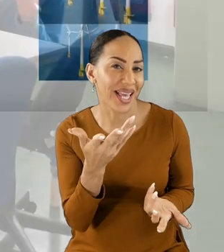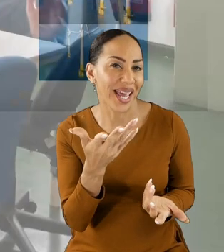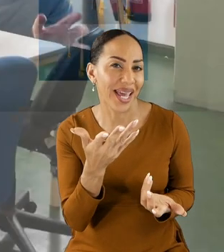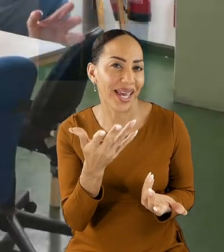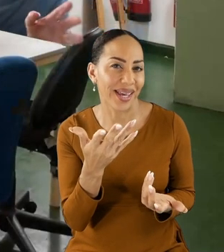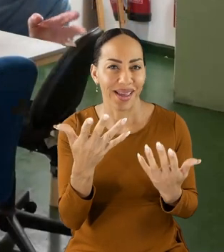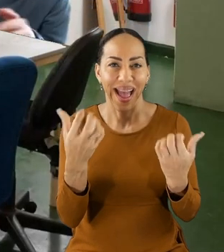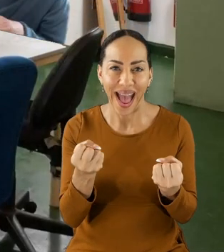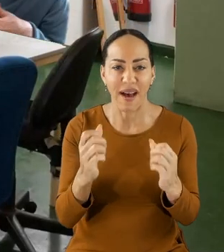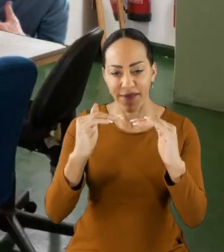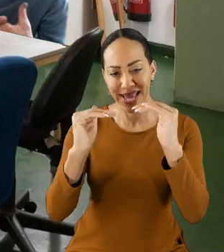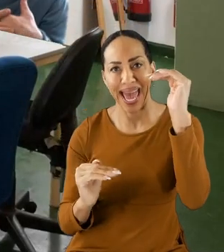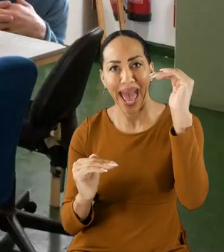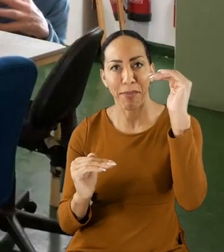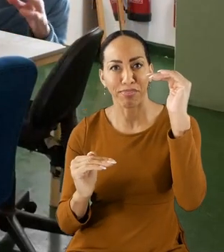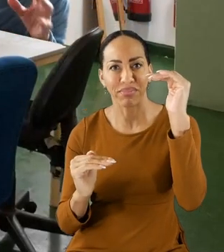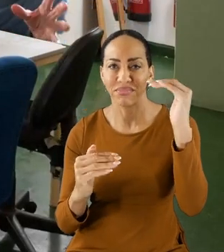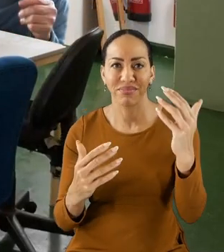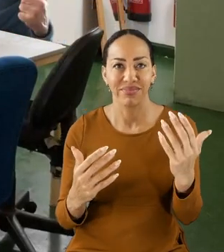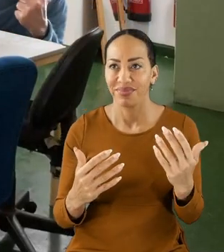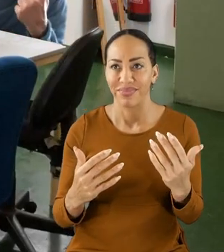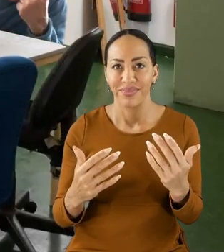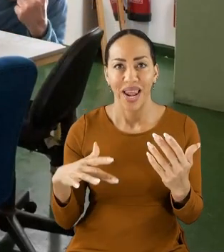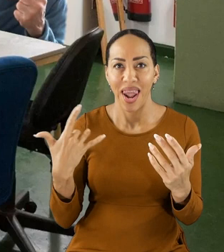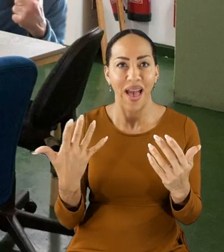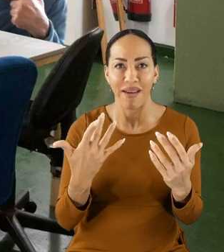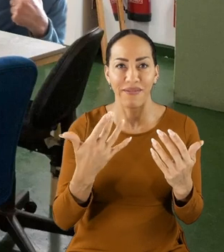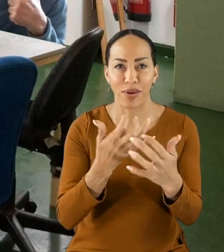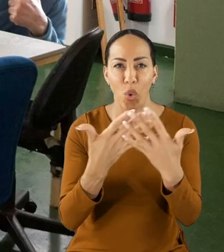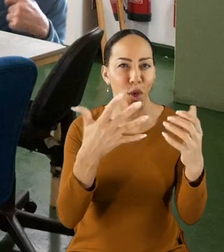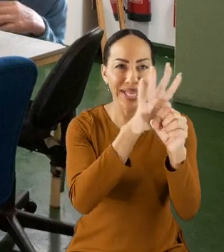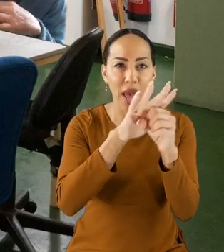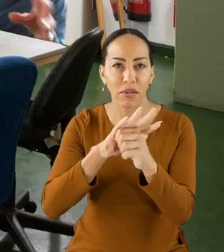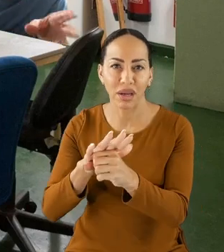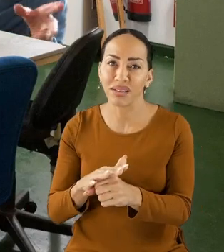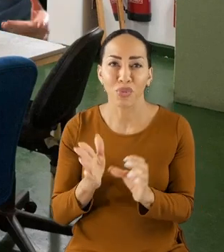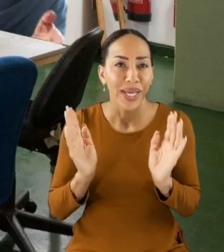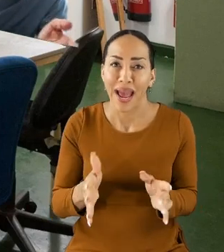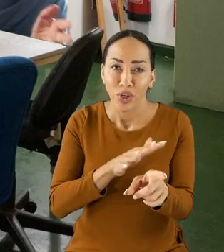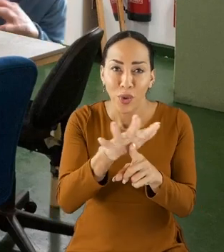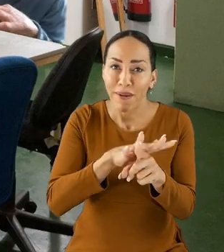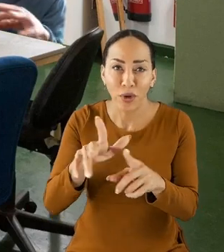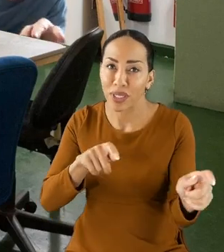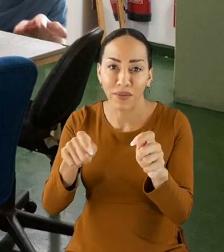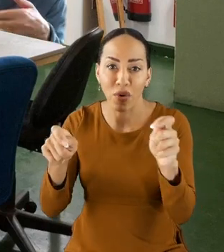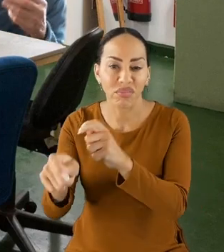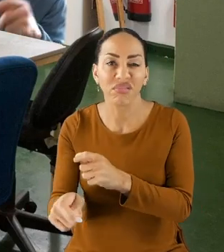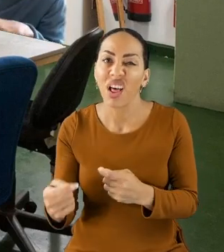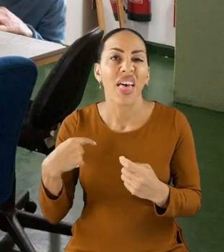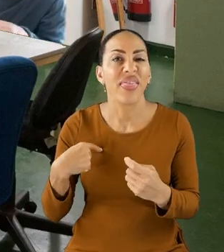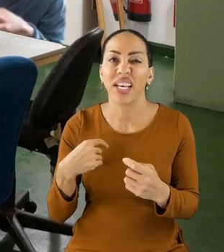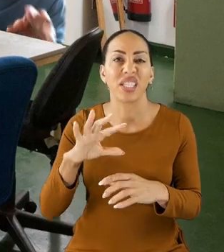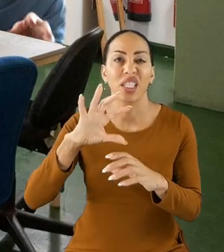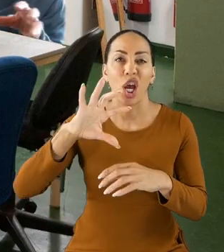can see the gap that's there in all areas of life that we have to transform, and we've actually not been going forward